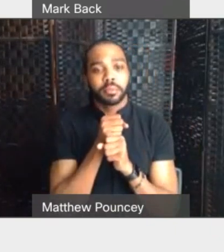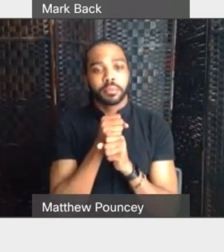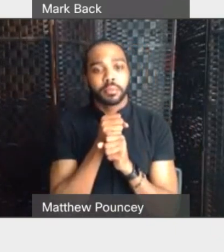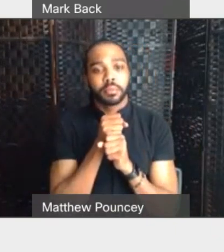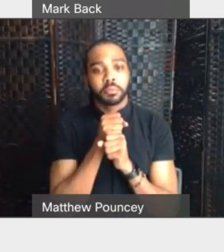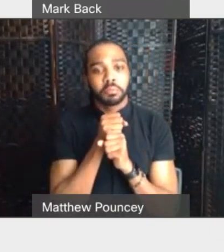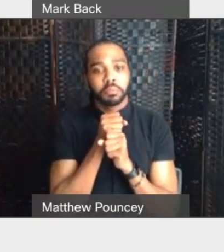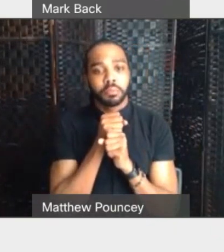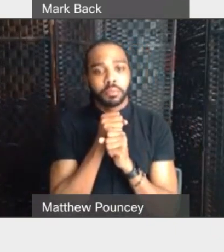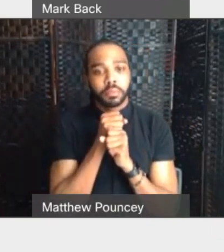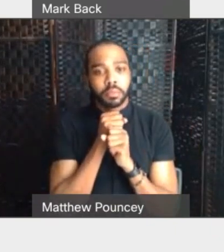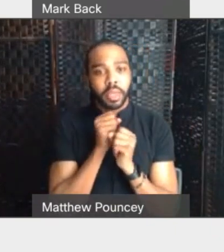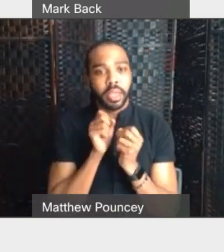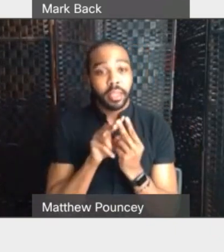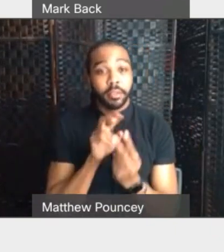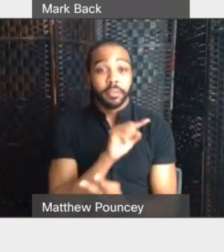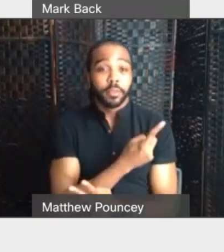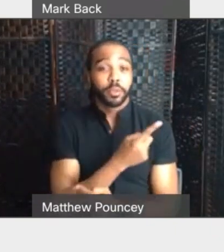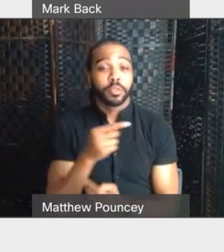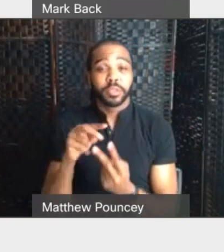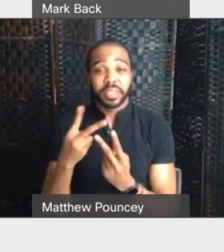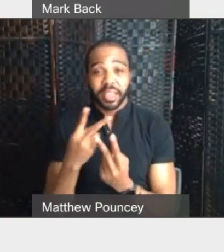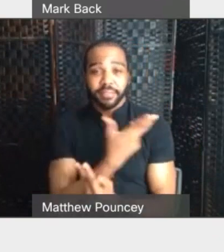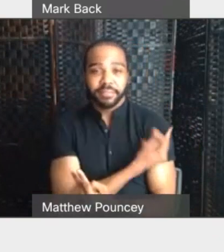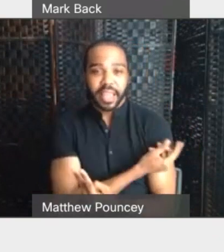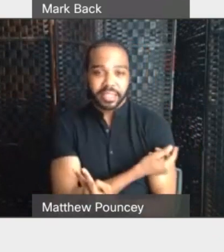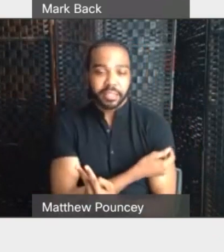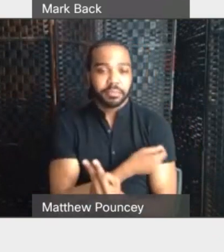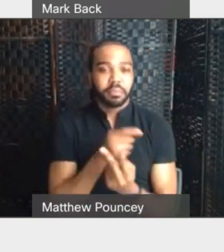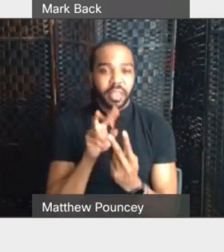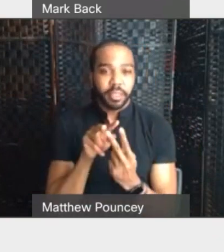at least a first vaccine, first or second vaccine.